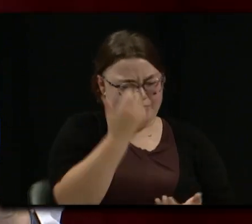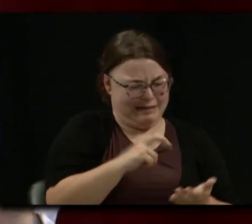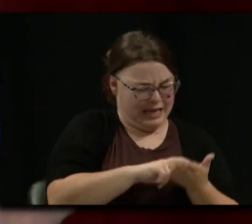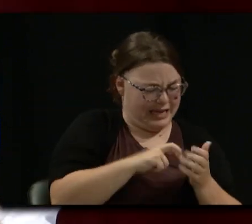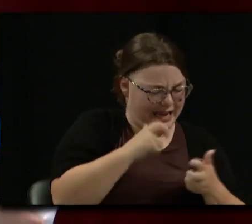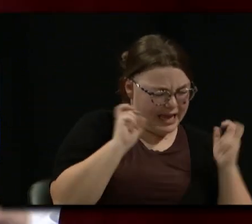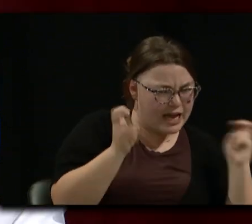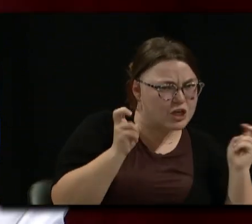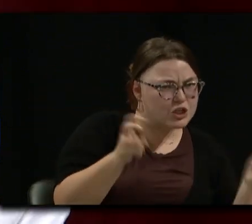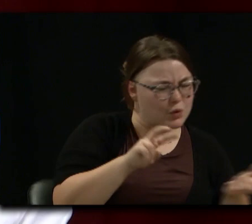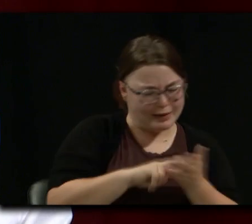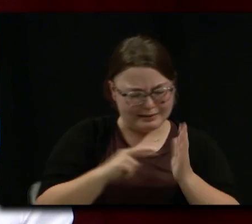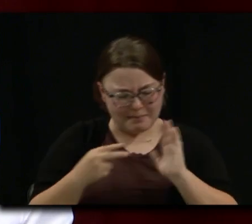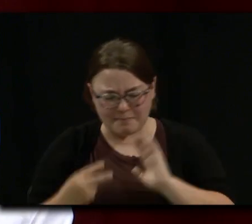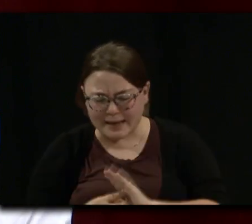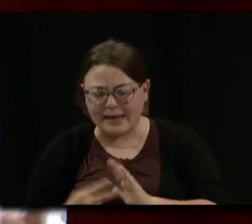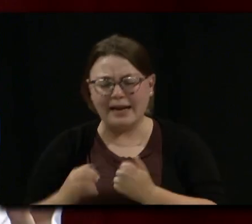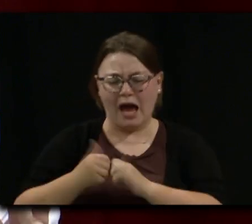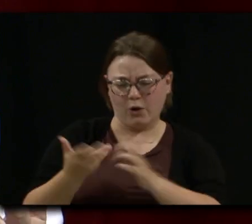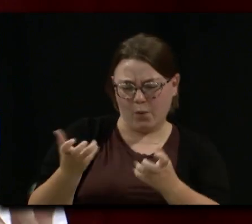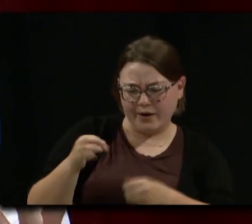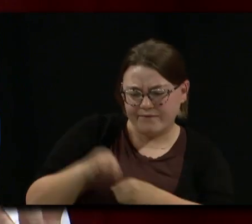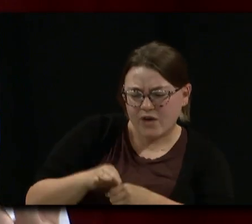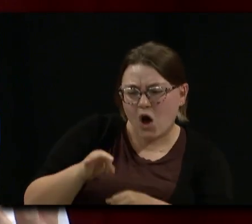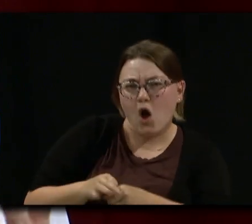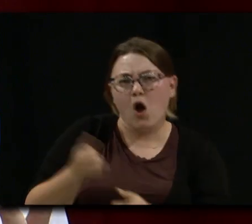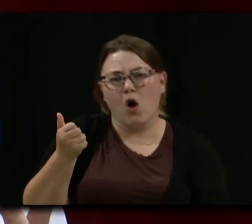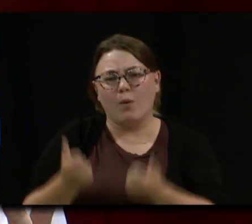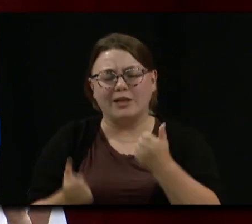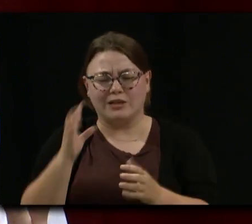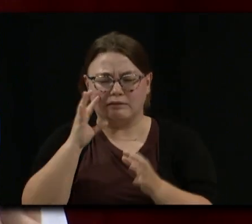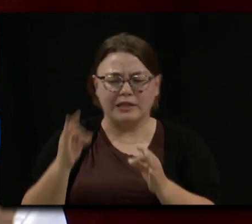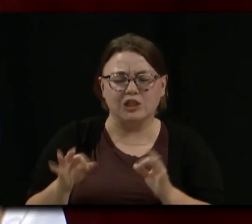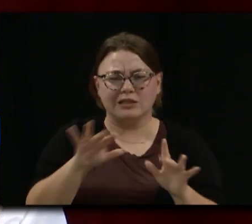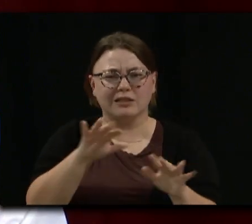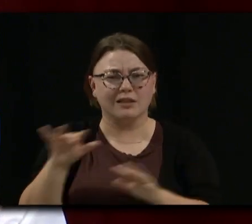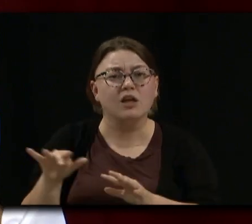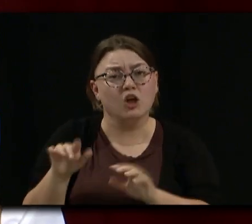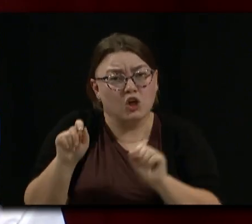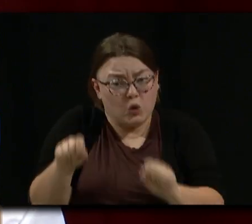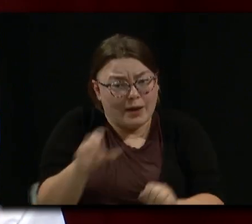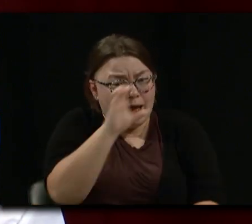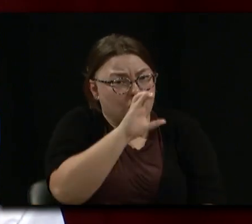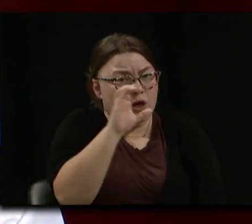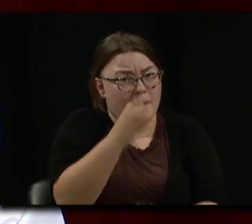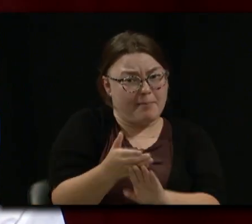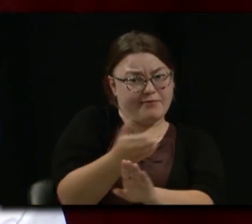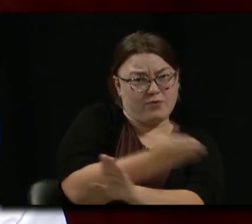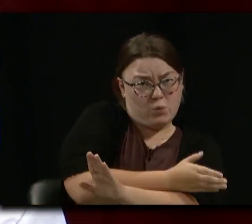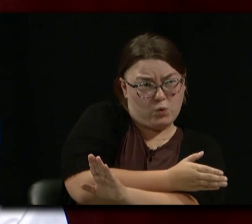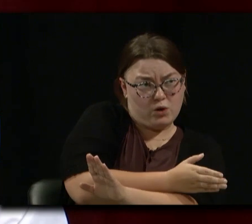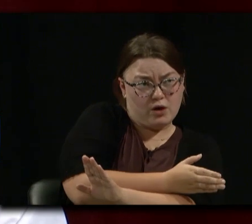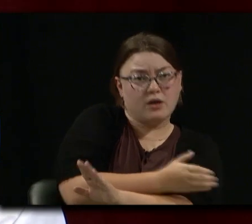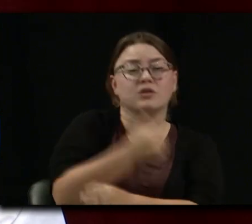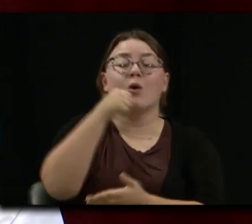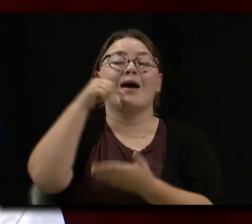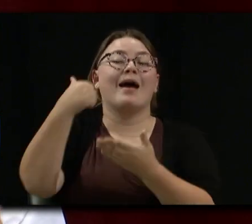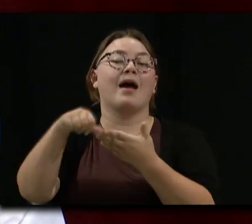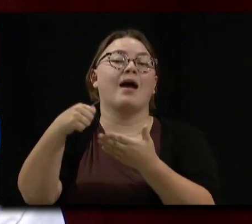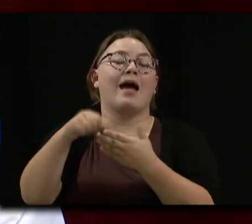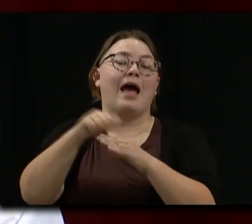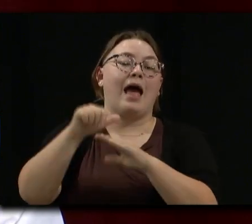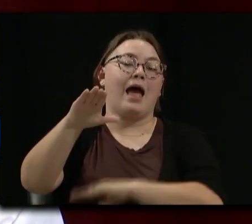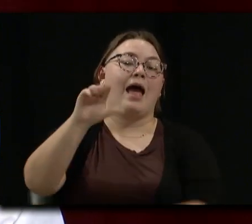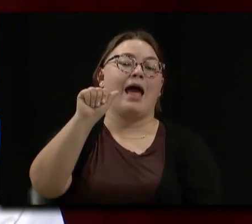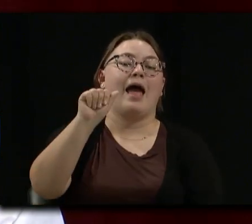how do I decide I want to vote? So obviously the early vote is one option, the voting absentee, where I would mail in, and this is